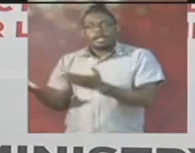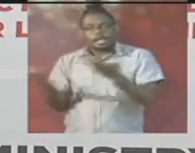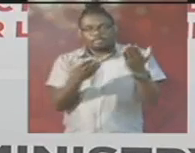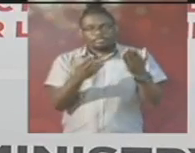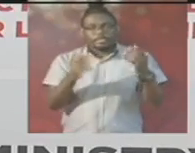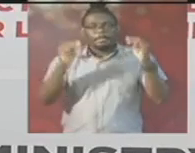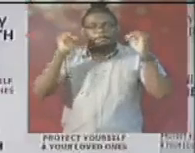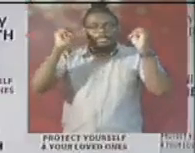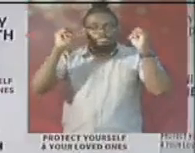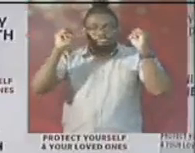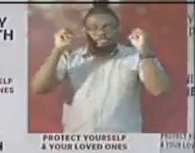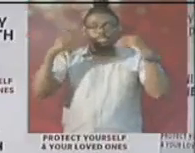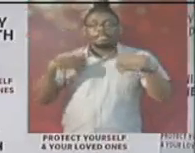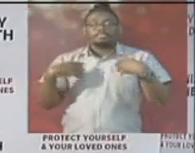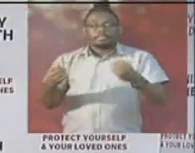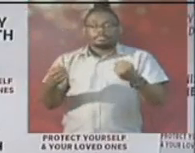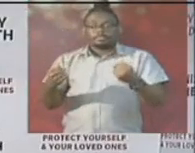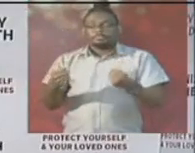Health.